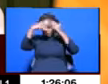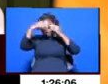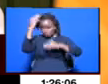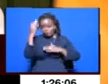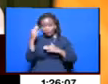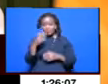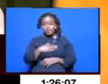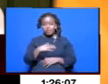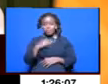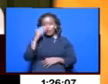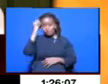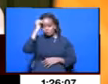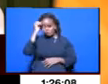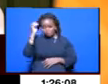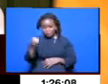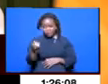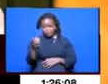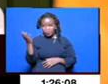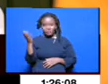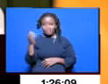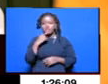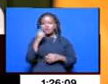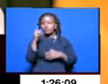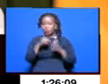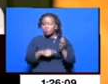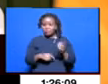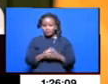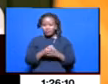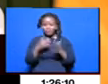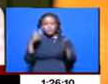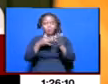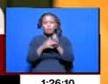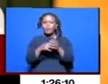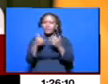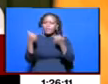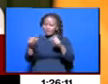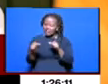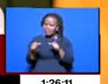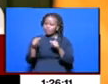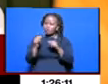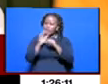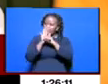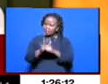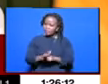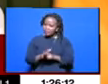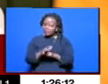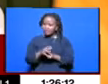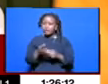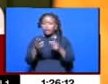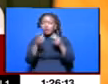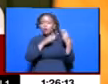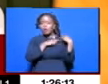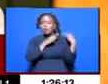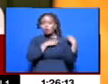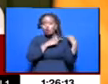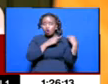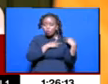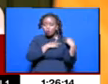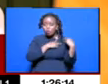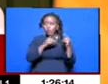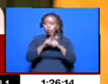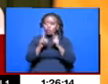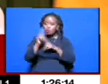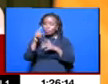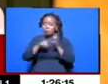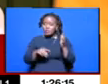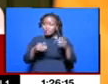opinion, decries the tendency to underestimate the role played by what he calls the political